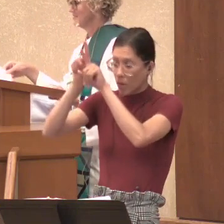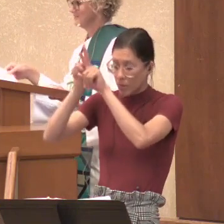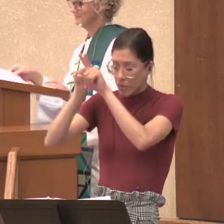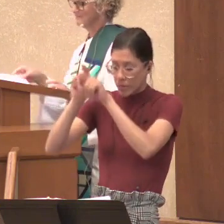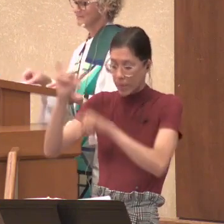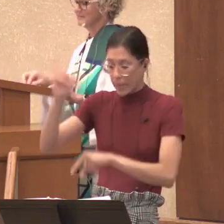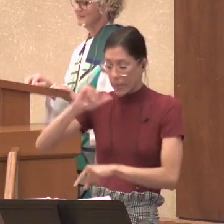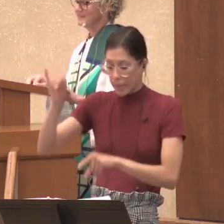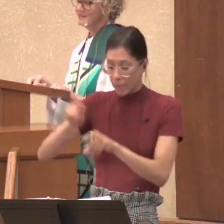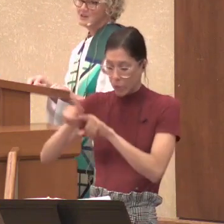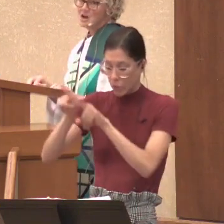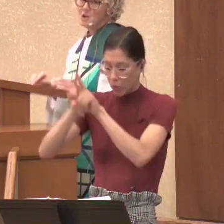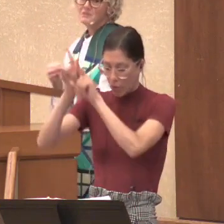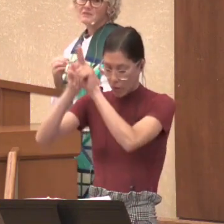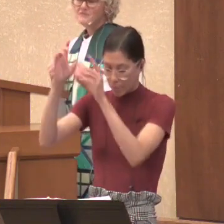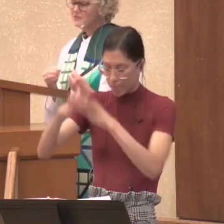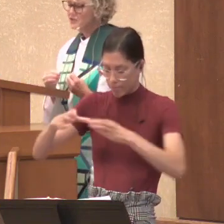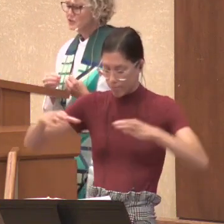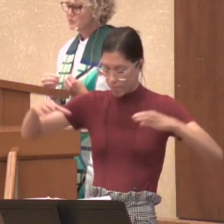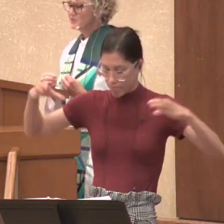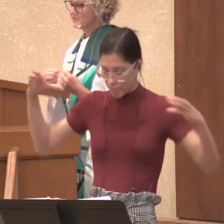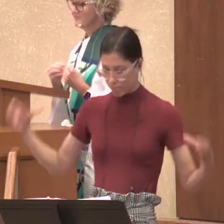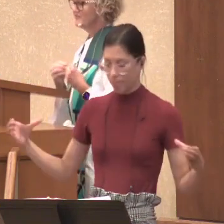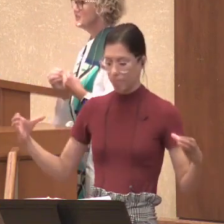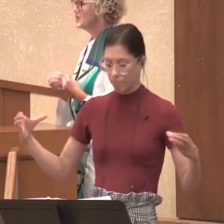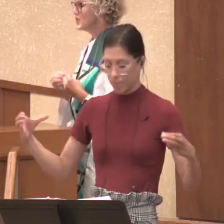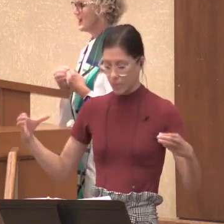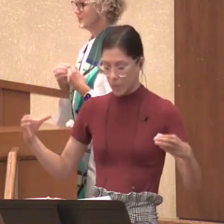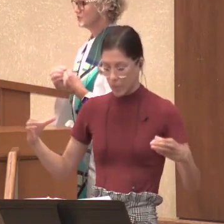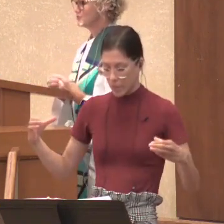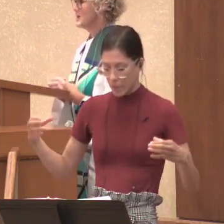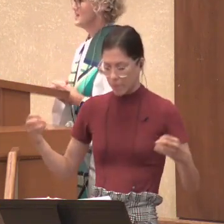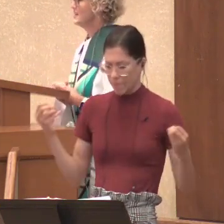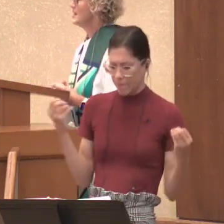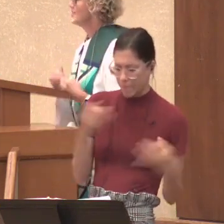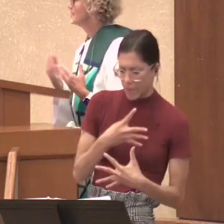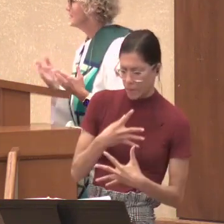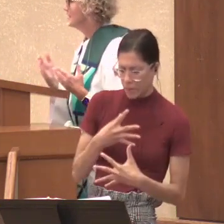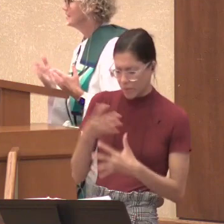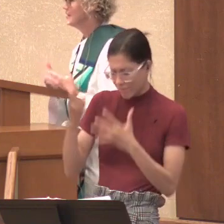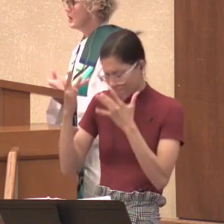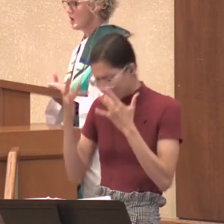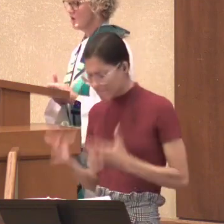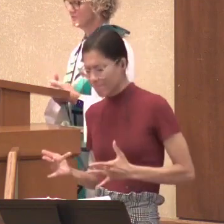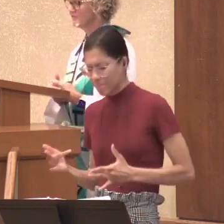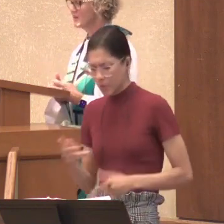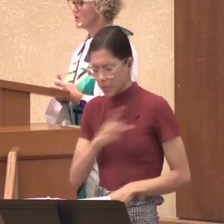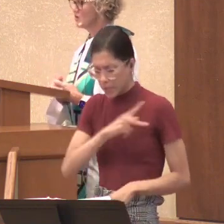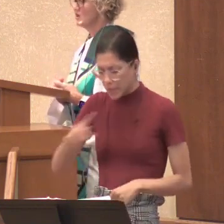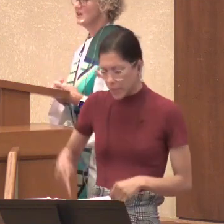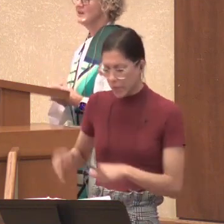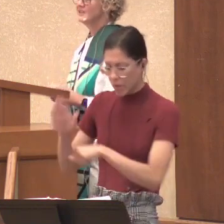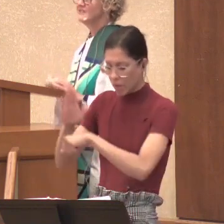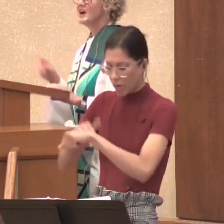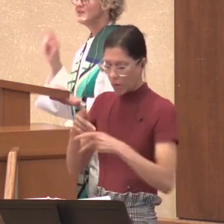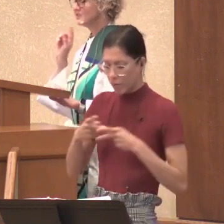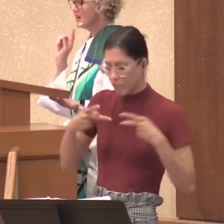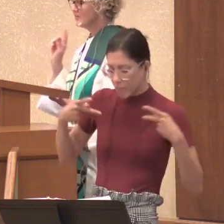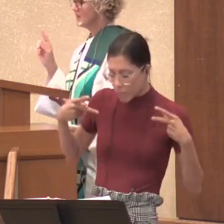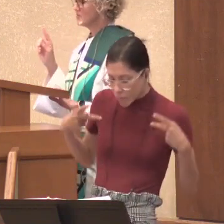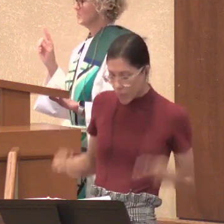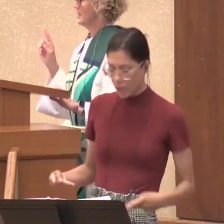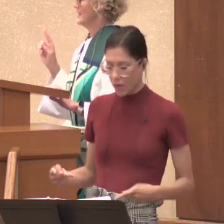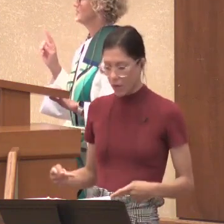sky. Being filled with fear and dread, the king, called Pharaoh,